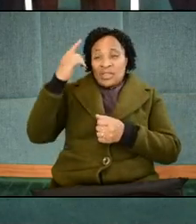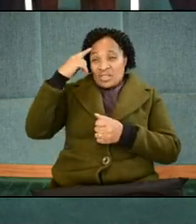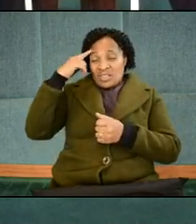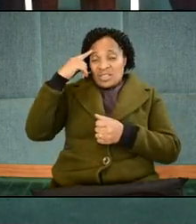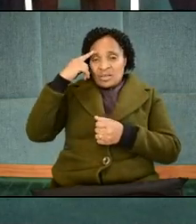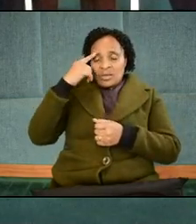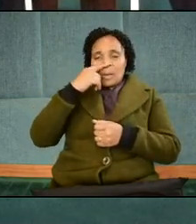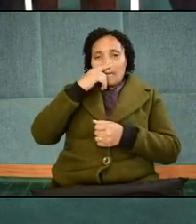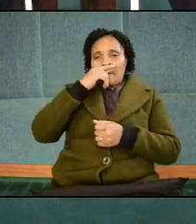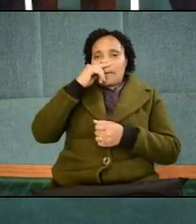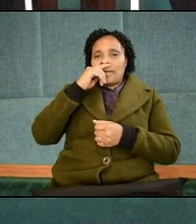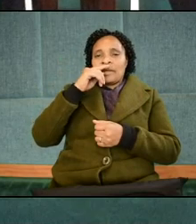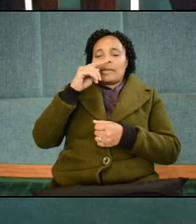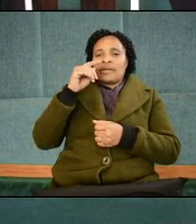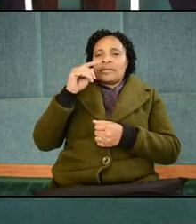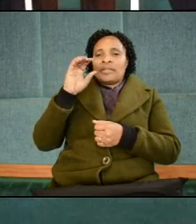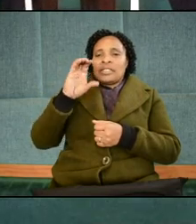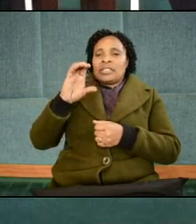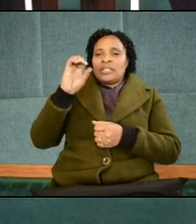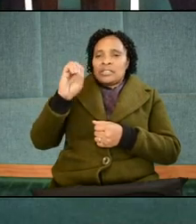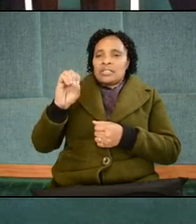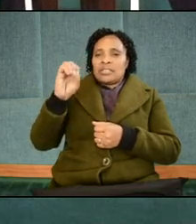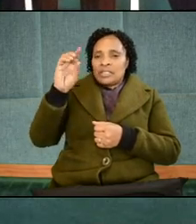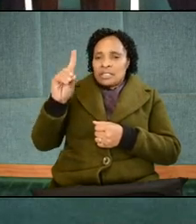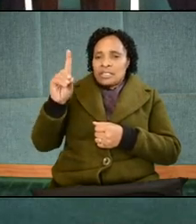Sid. Sid.